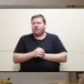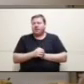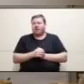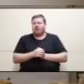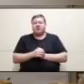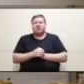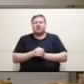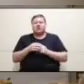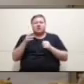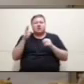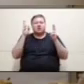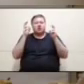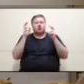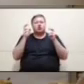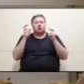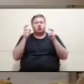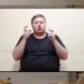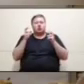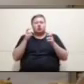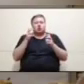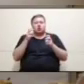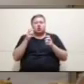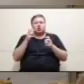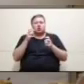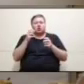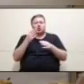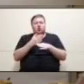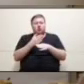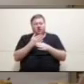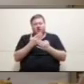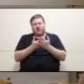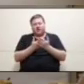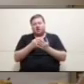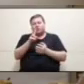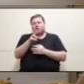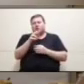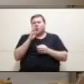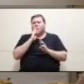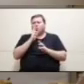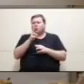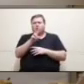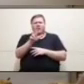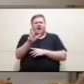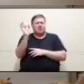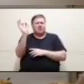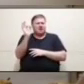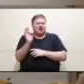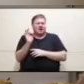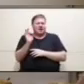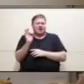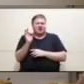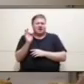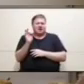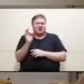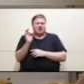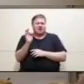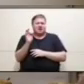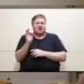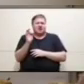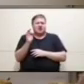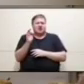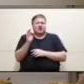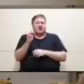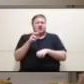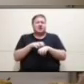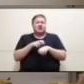The issue of vacancies, your report talks about 28%. So we need the filling